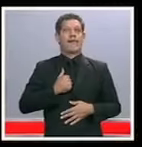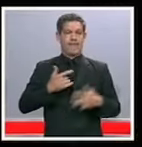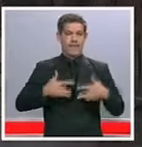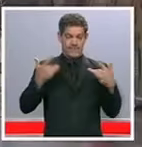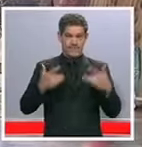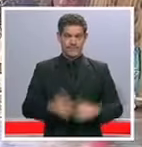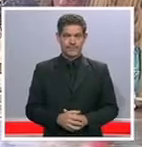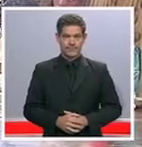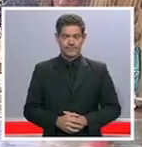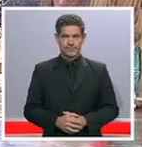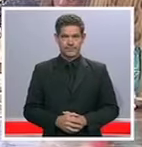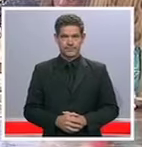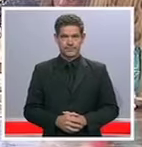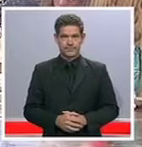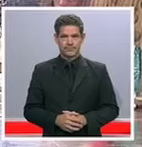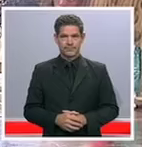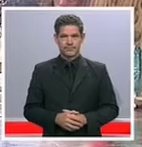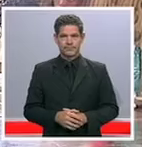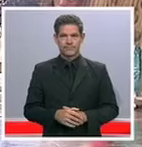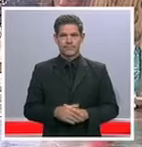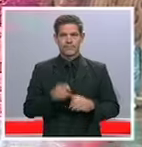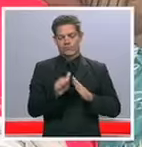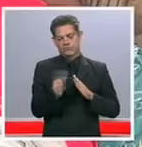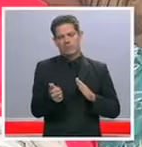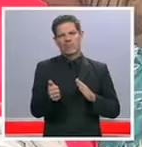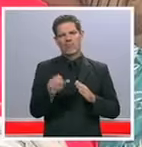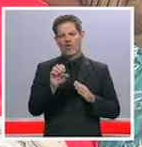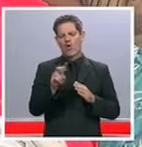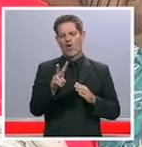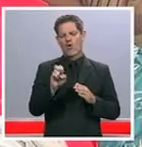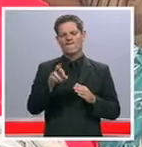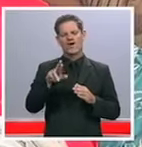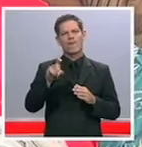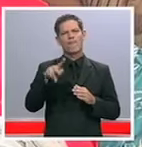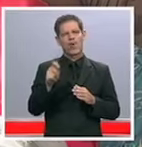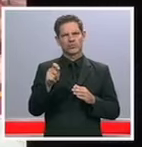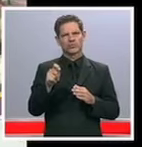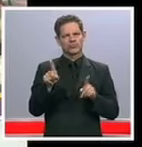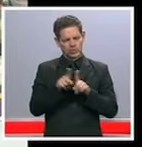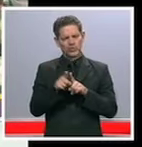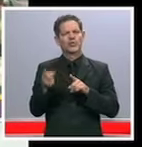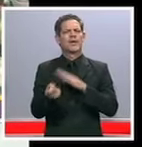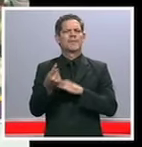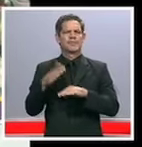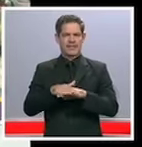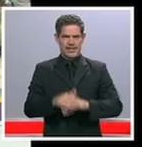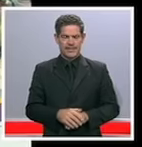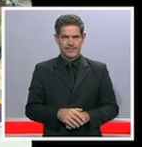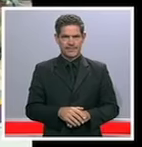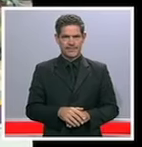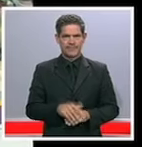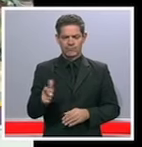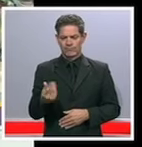survive. Just 20 minutes away in Overport, another family is in mourning. Beauty